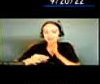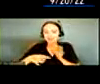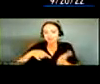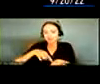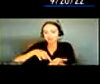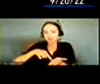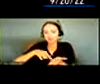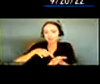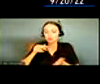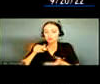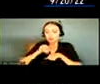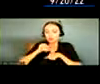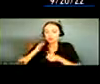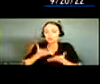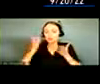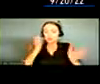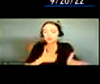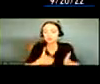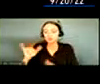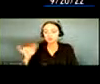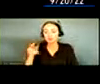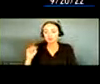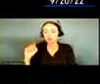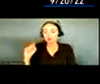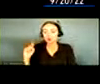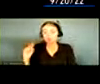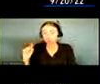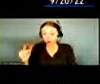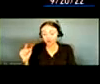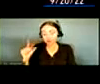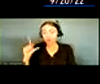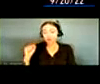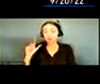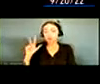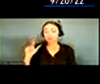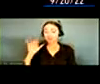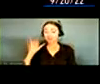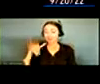the stewardship plans to January 1, 2023.